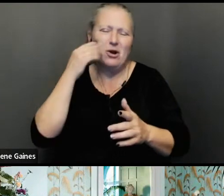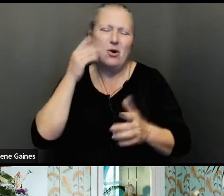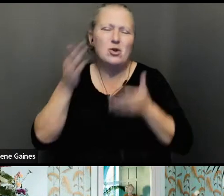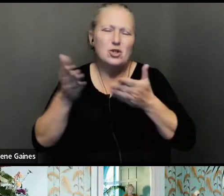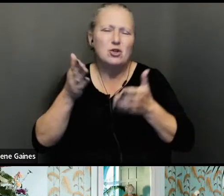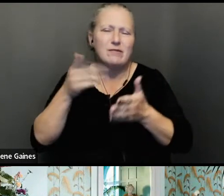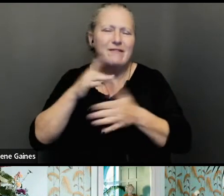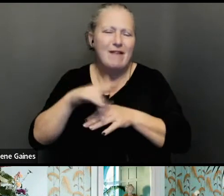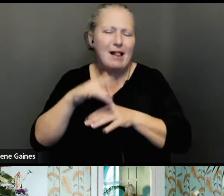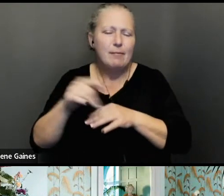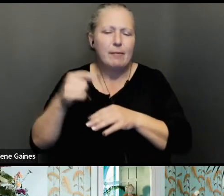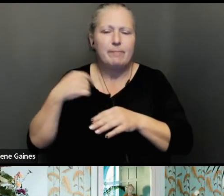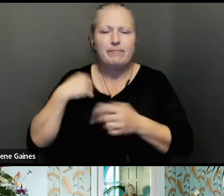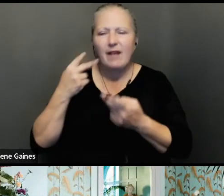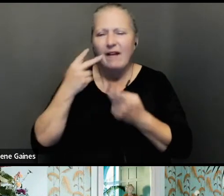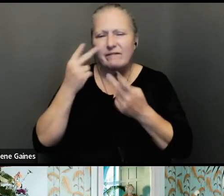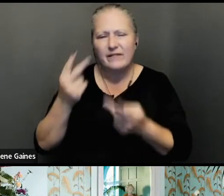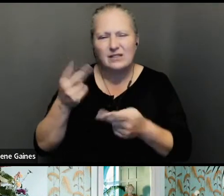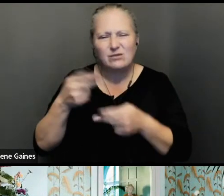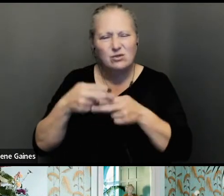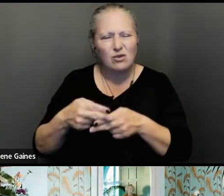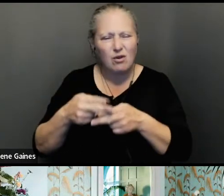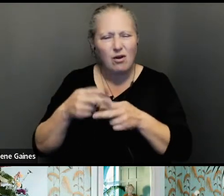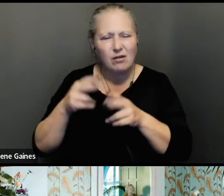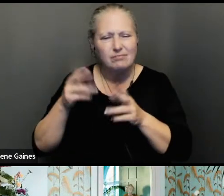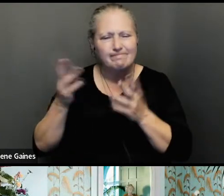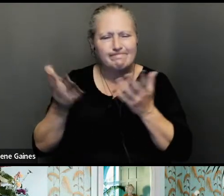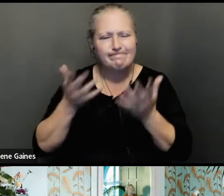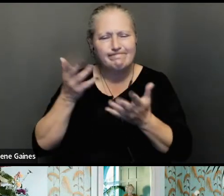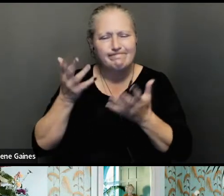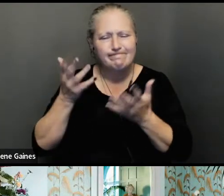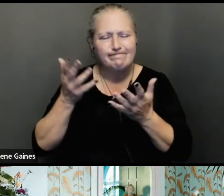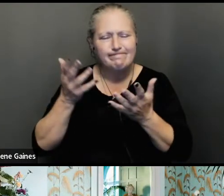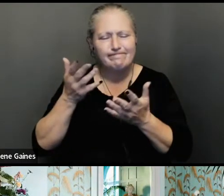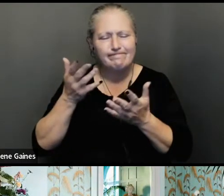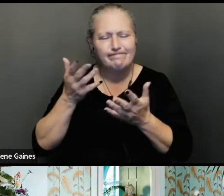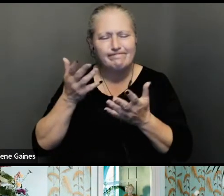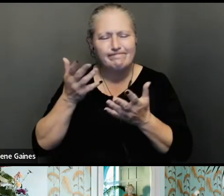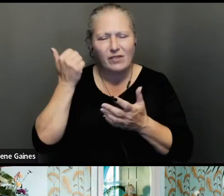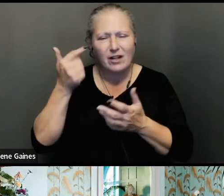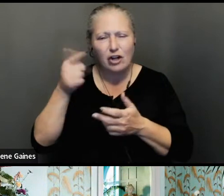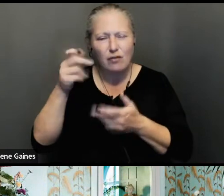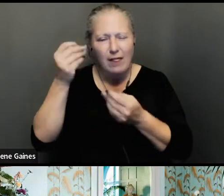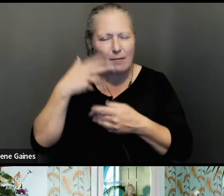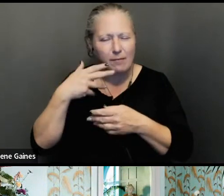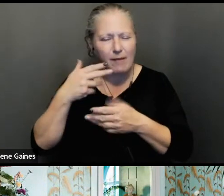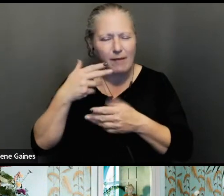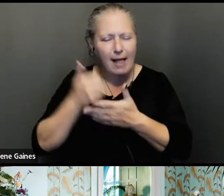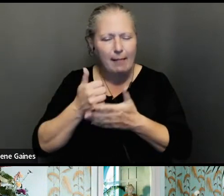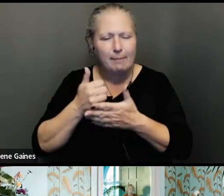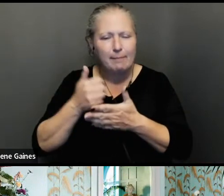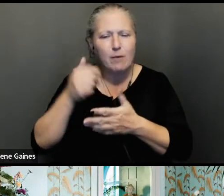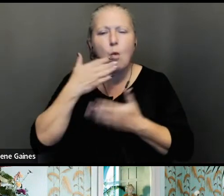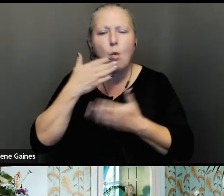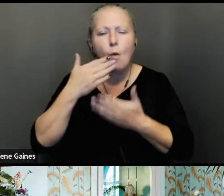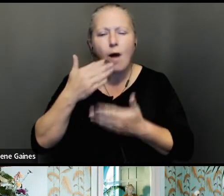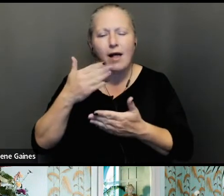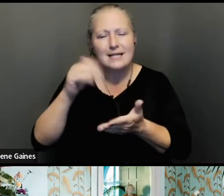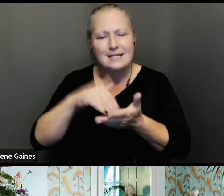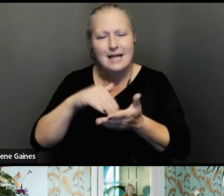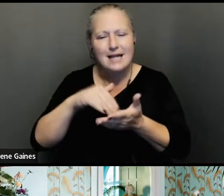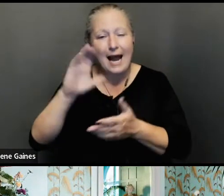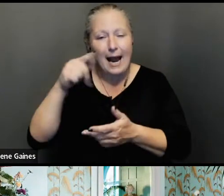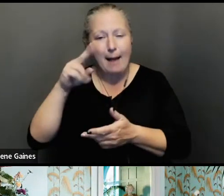at the what's it called? I'm tongue twisted here. Greg, help me out. I looked at the wellness center at Cappuccino because that's where my